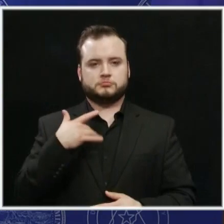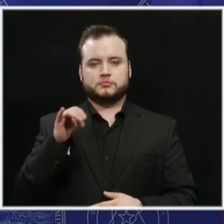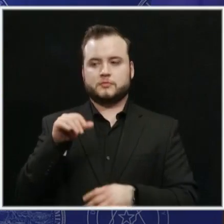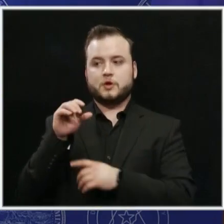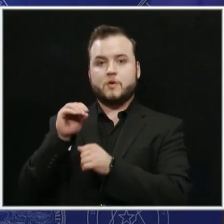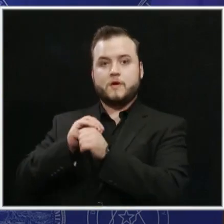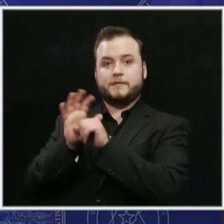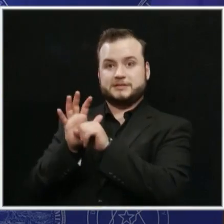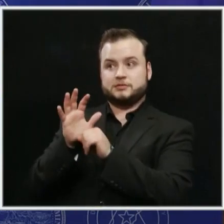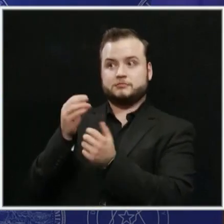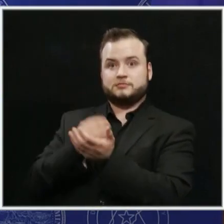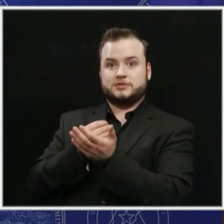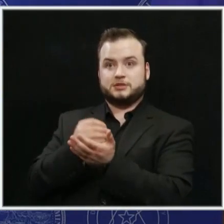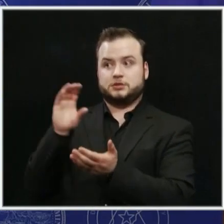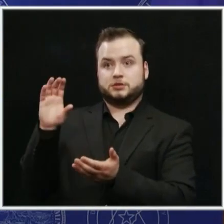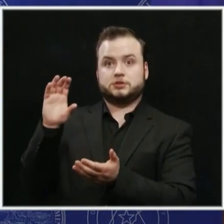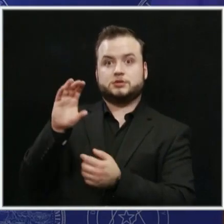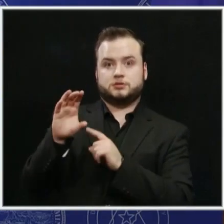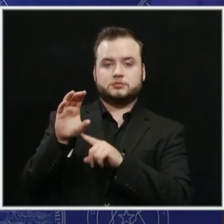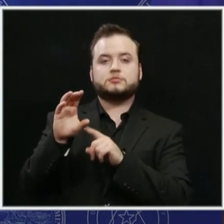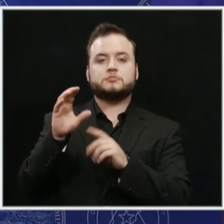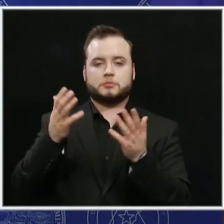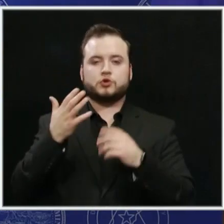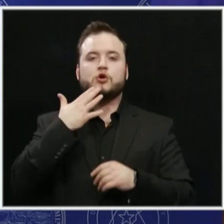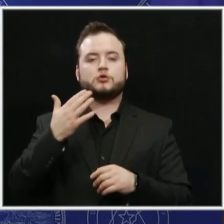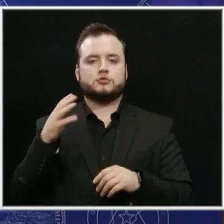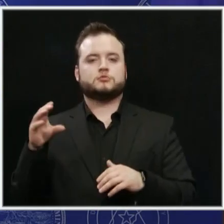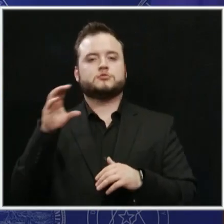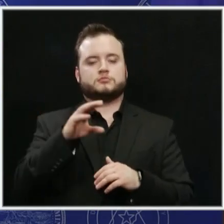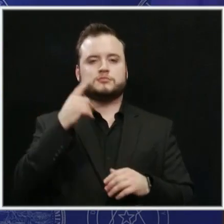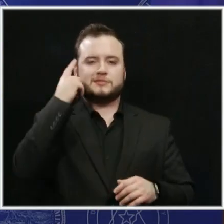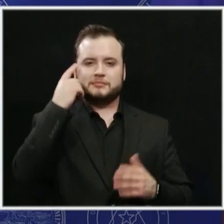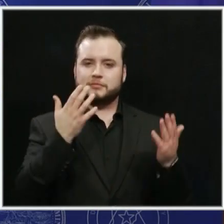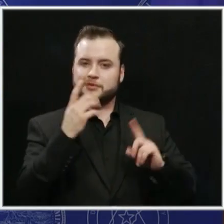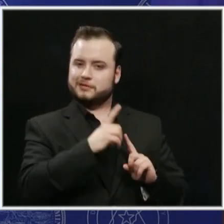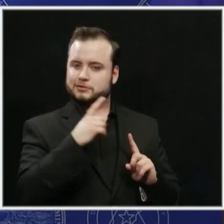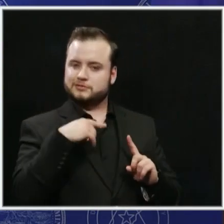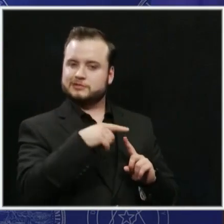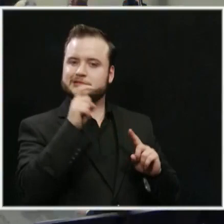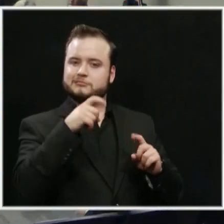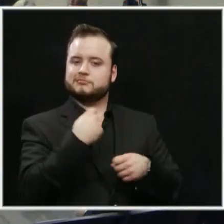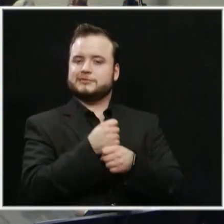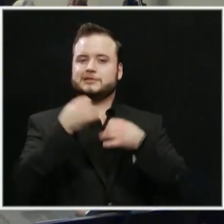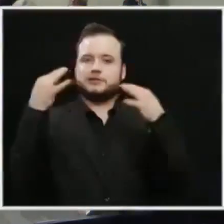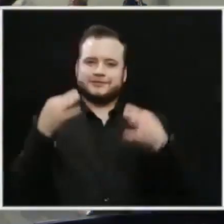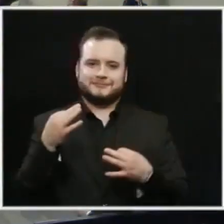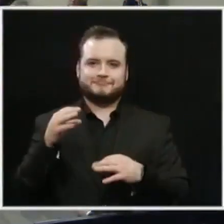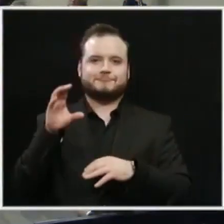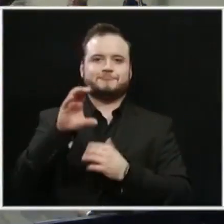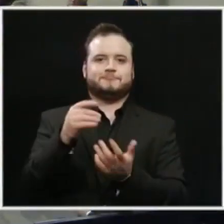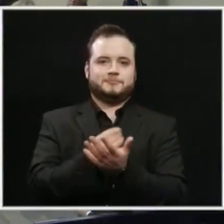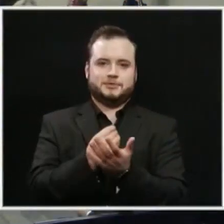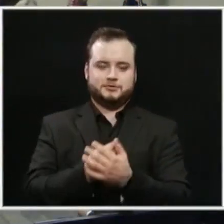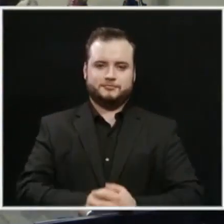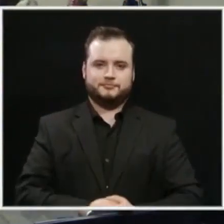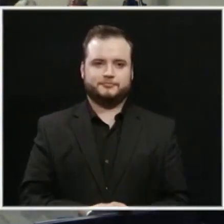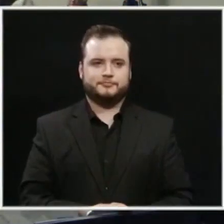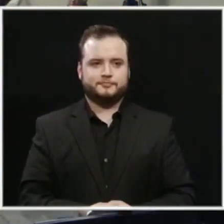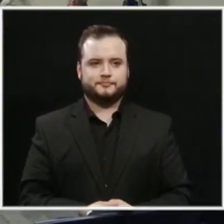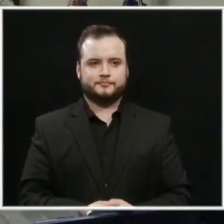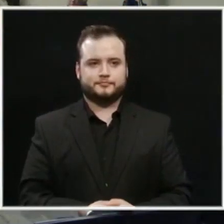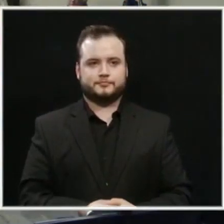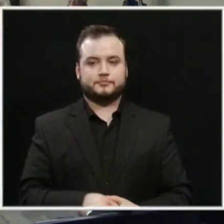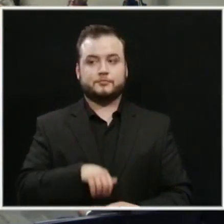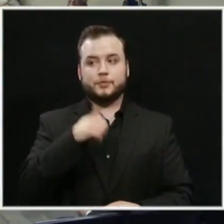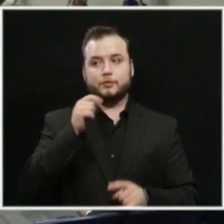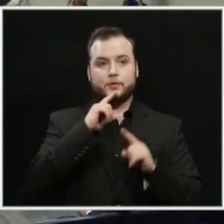desire for the legislature to be deeply involved. They spoke about this too. Governor, I'm going to put you through a quick lightning round to help empty out my email